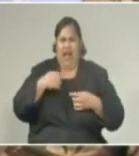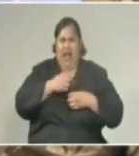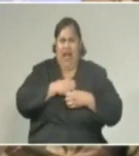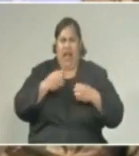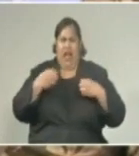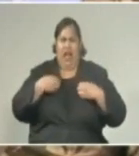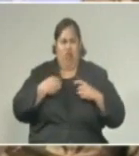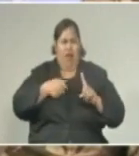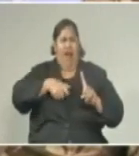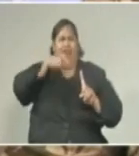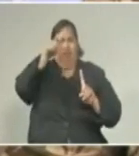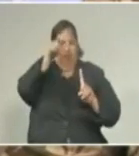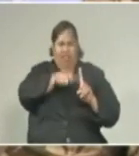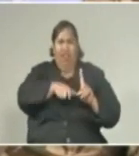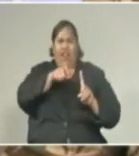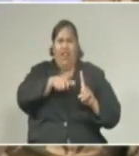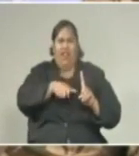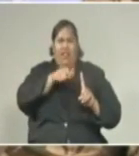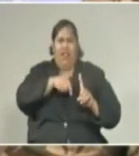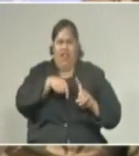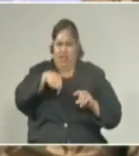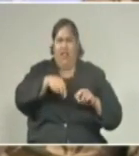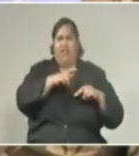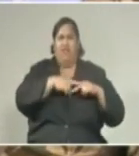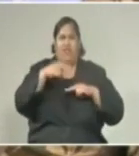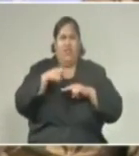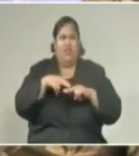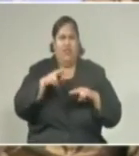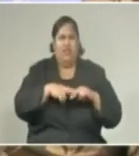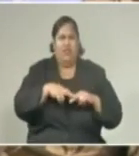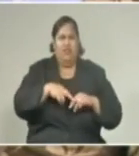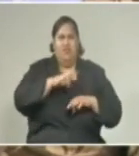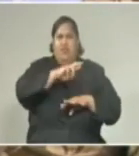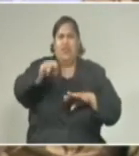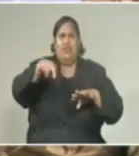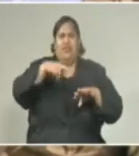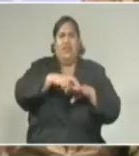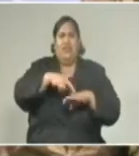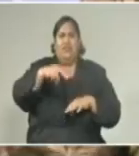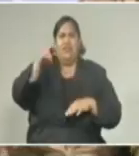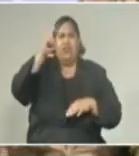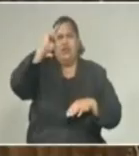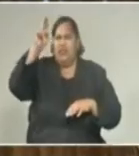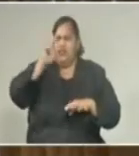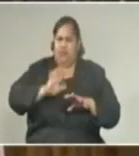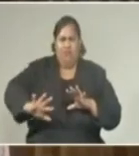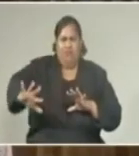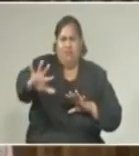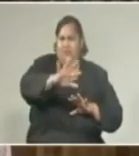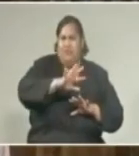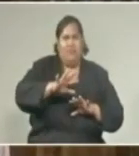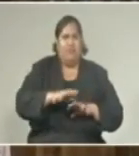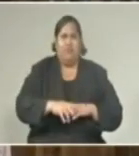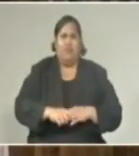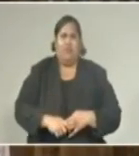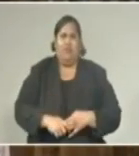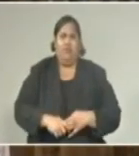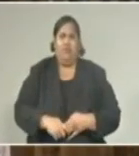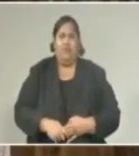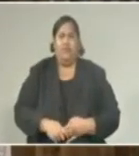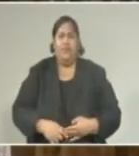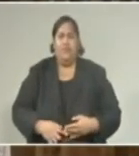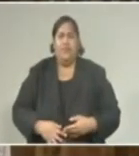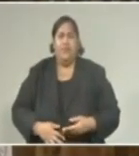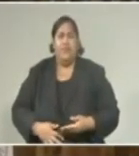the region and internationally. It is now shattered, unfortunately. He had the support of all the